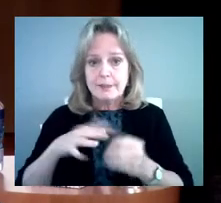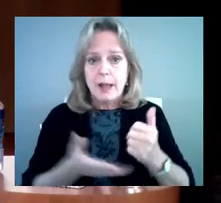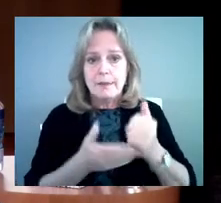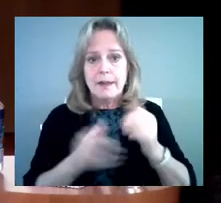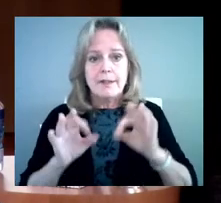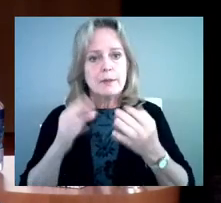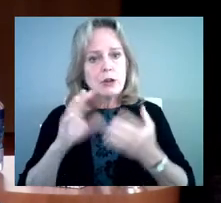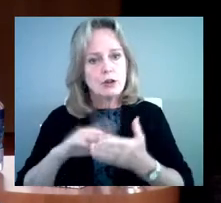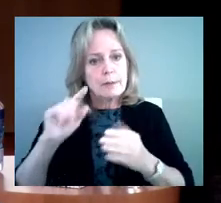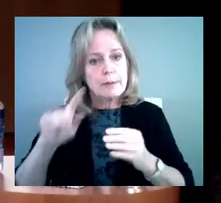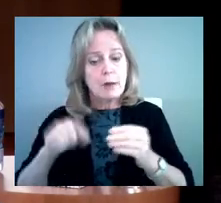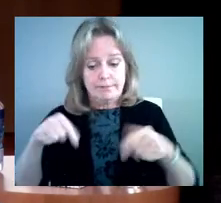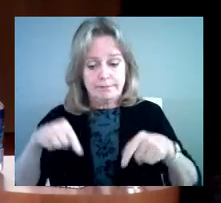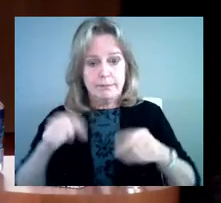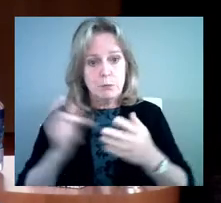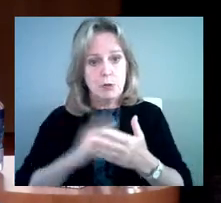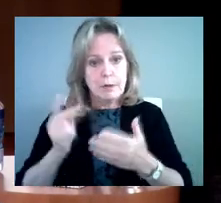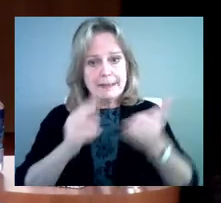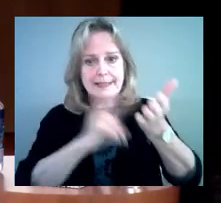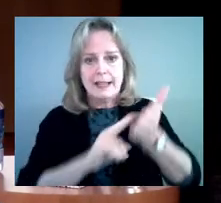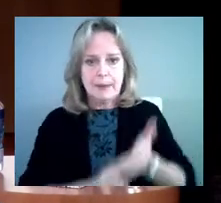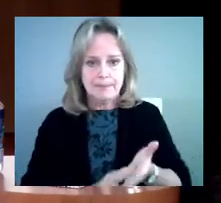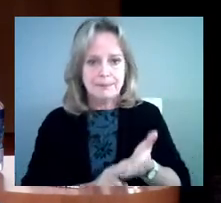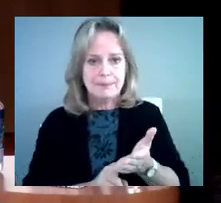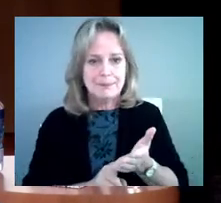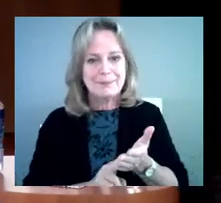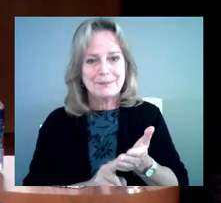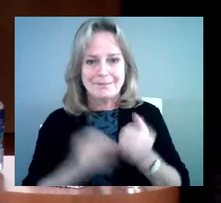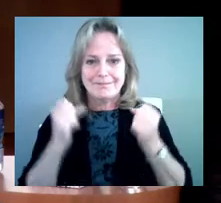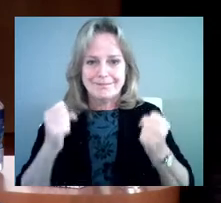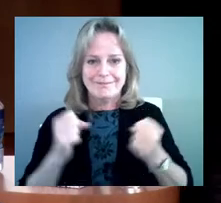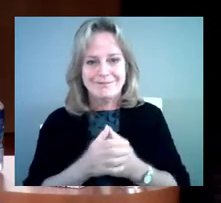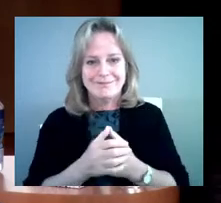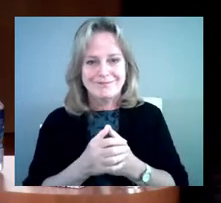learn about the program and get signed up.